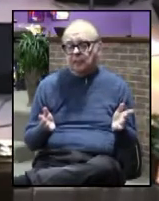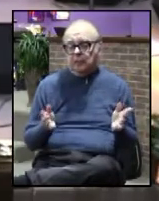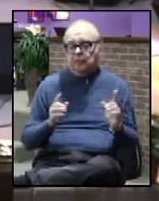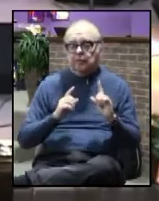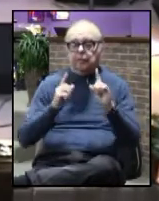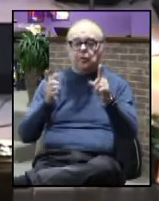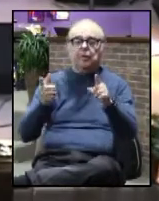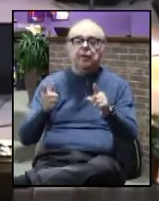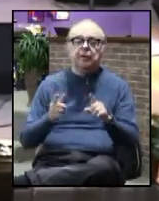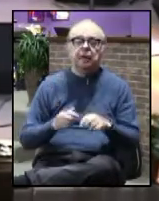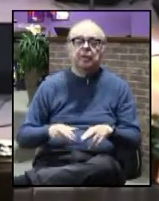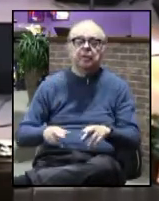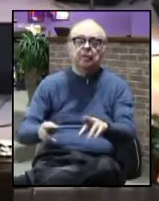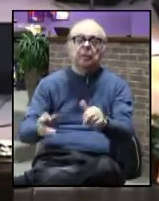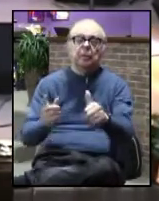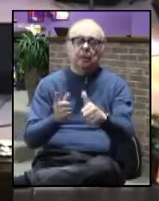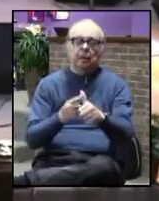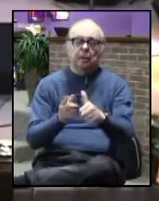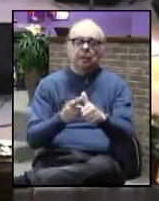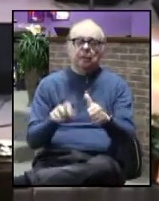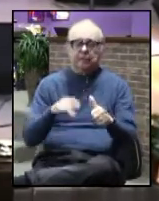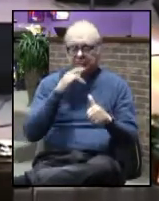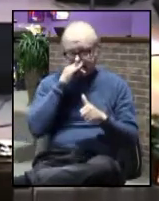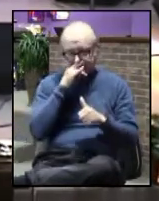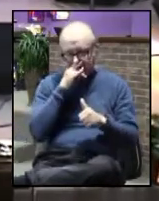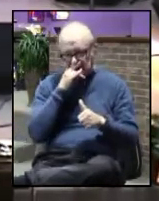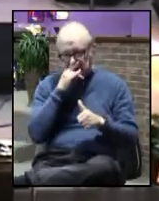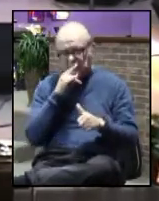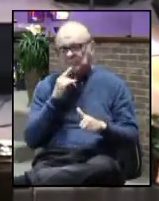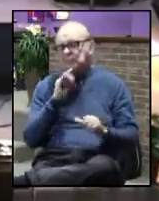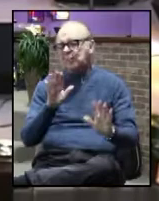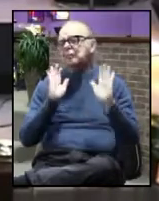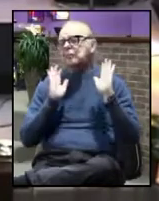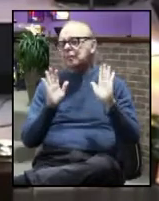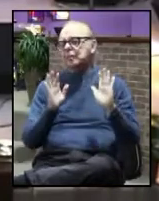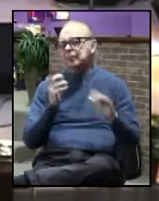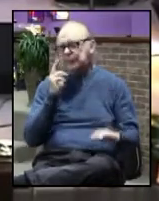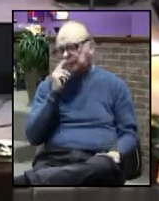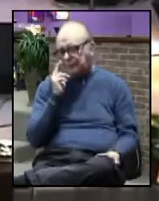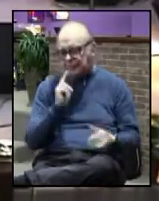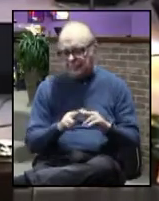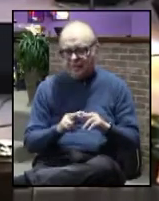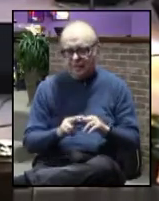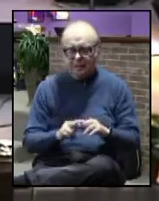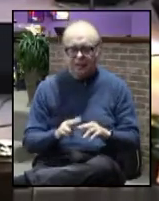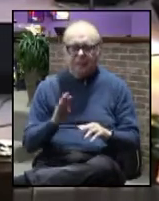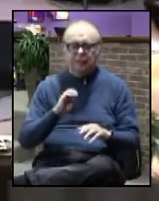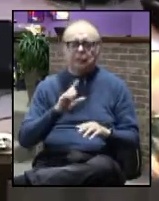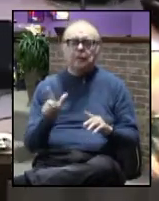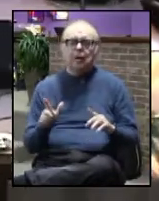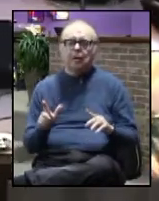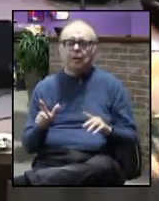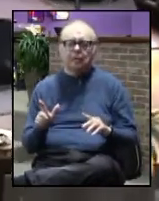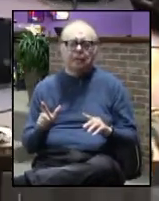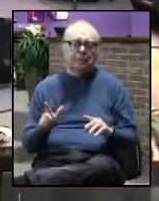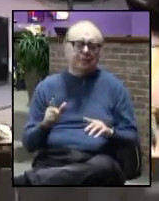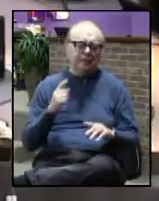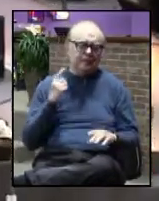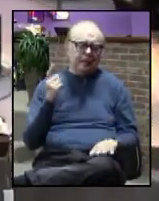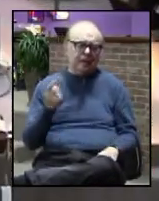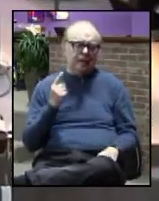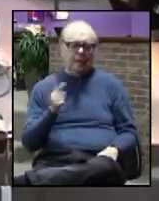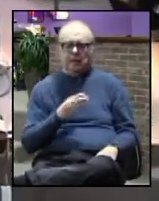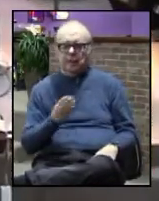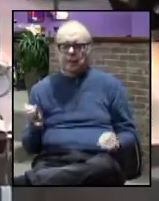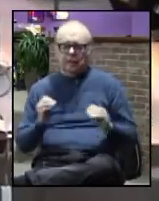the river. At first, when you're a kid, man, it's fun. It is a ball. You just think